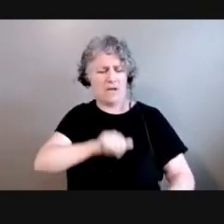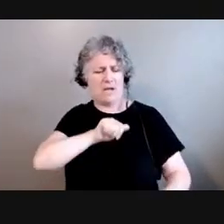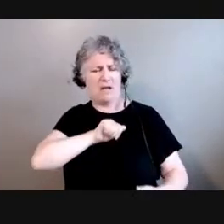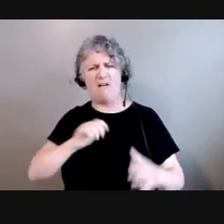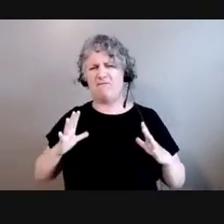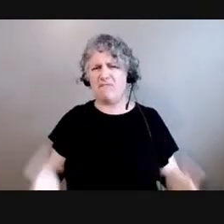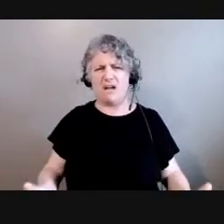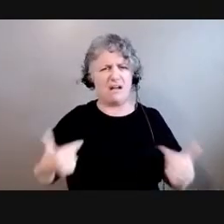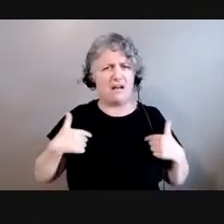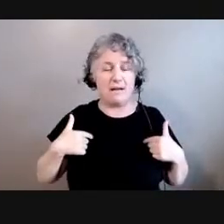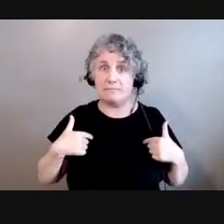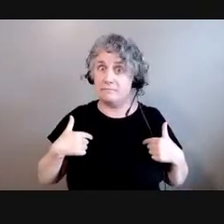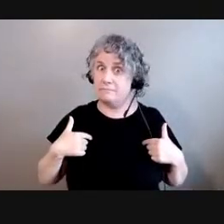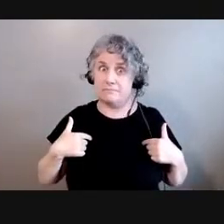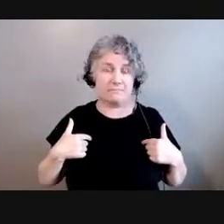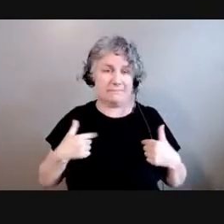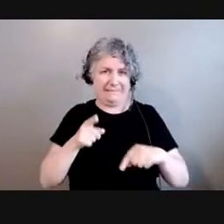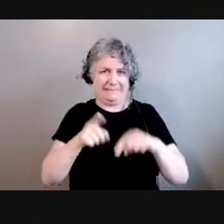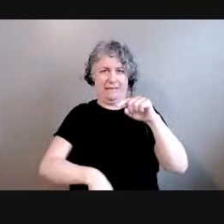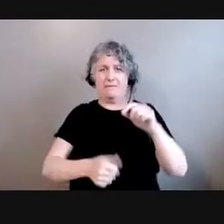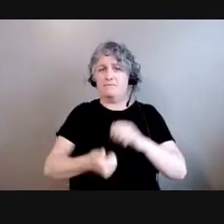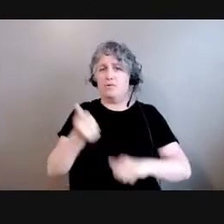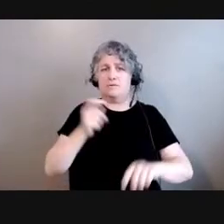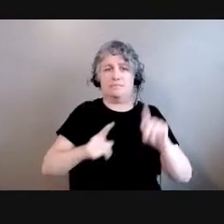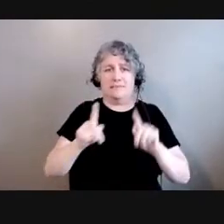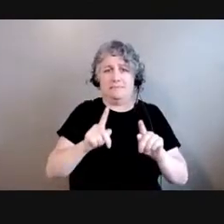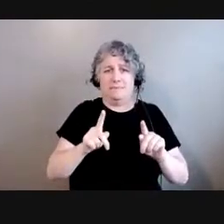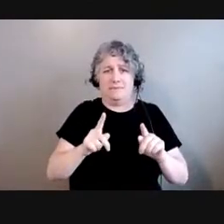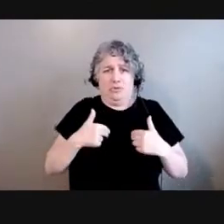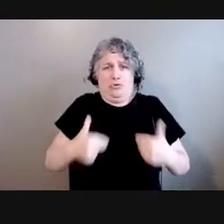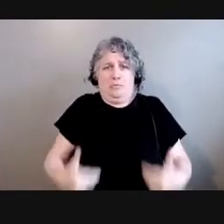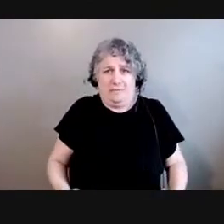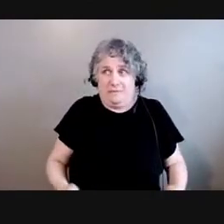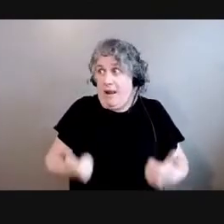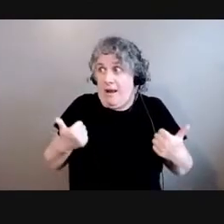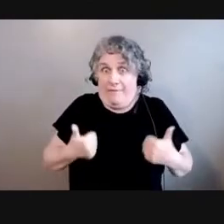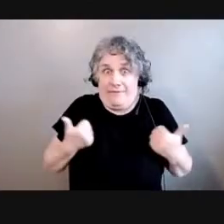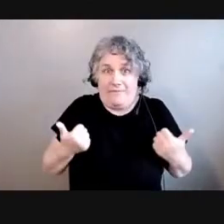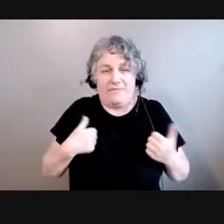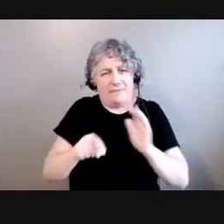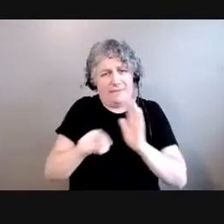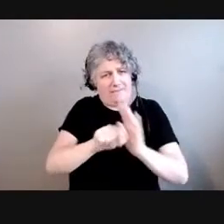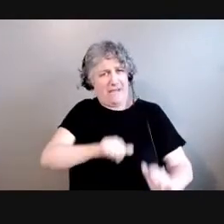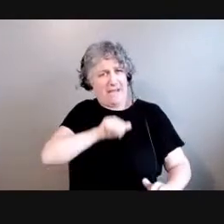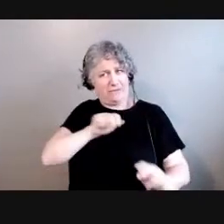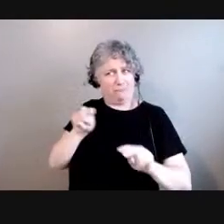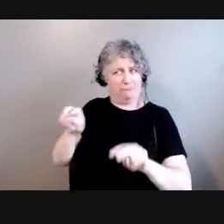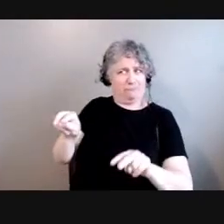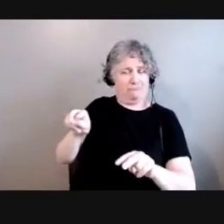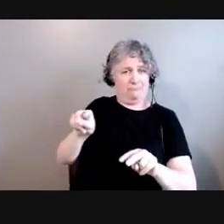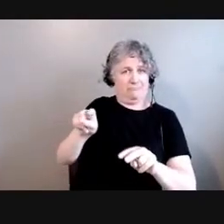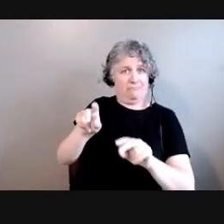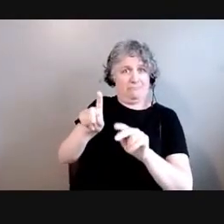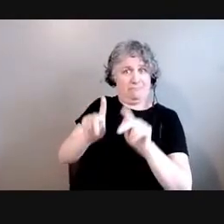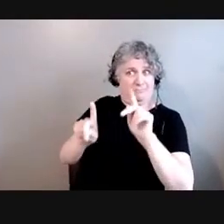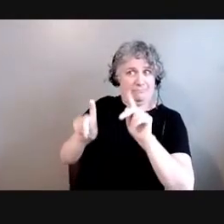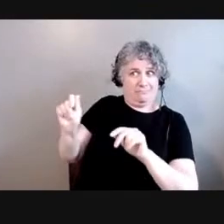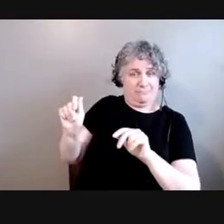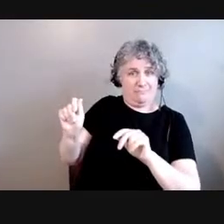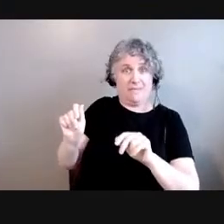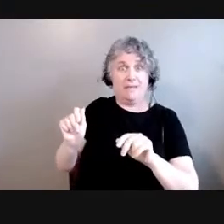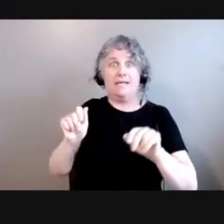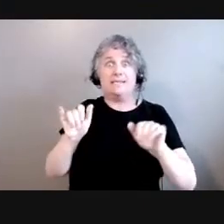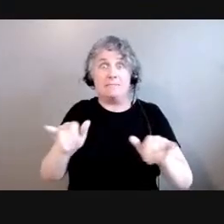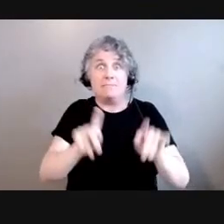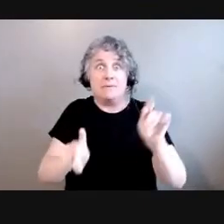attitudes toward disability. Most human beings alive actually have negative attitudes toward disability. Even persons with disabilities have negative attitudes